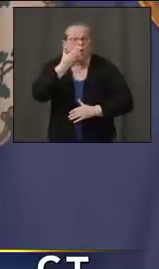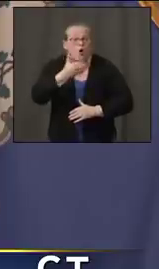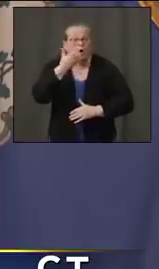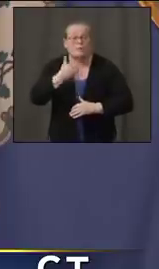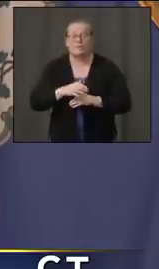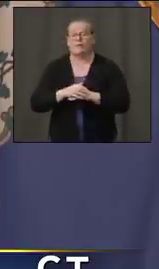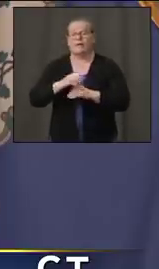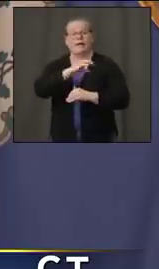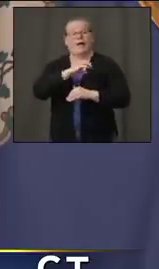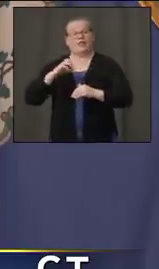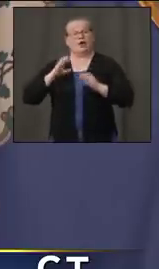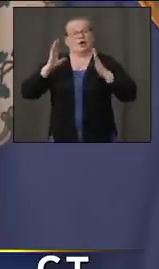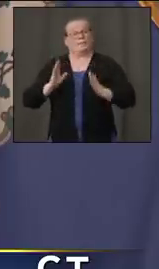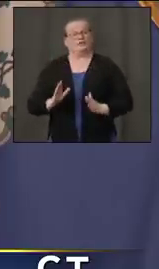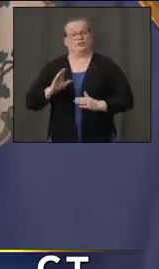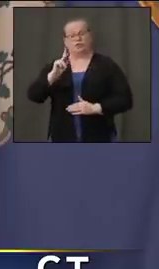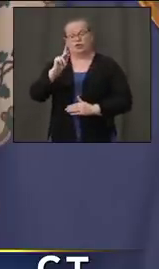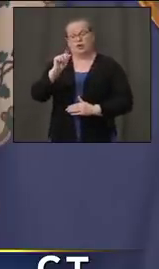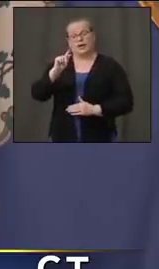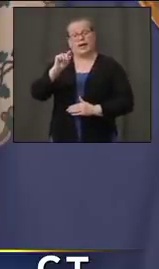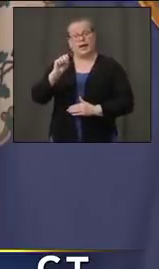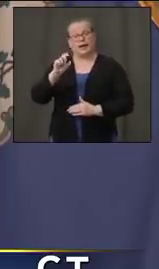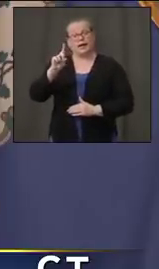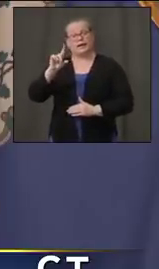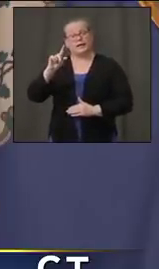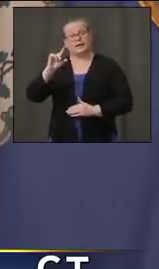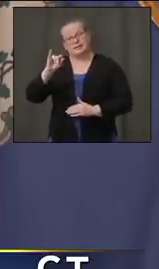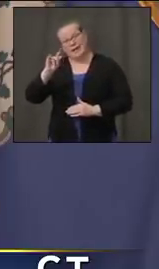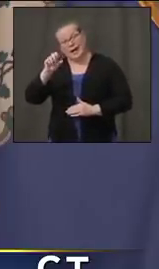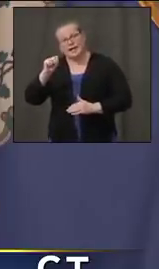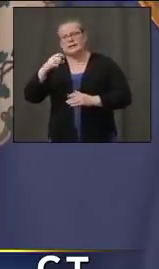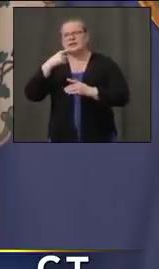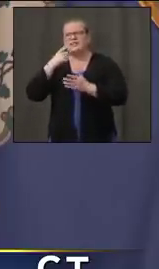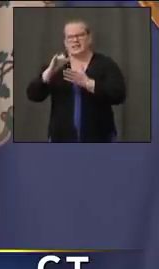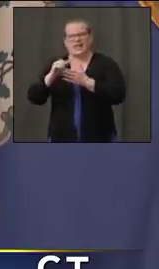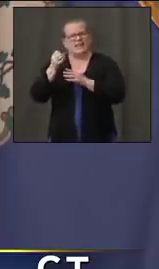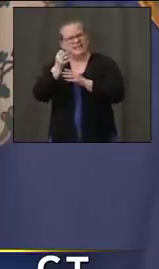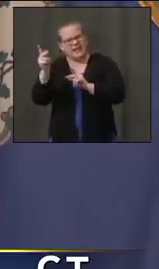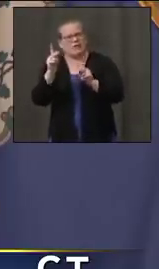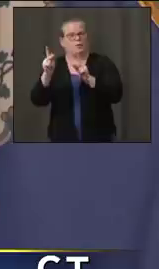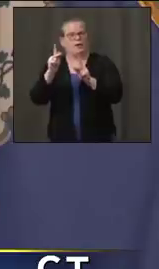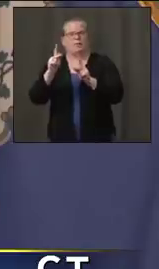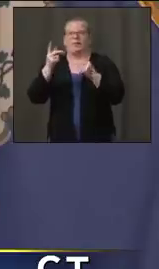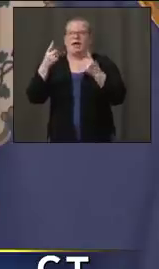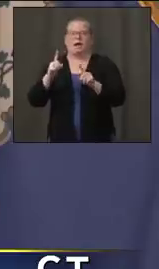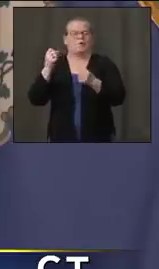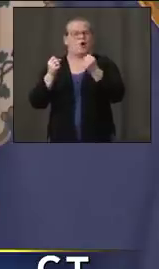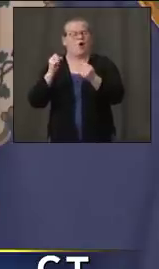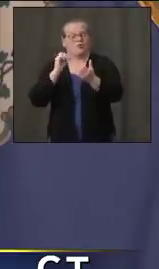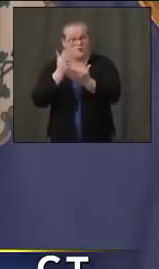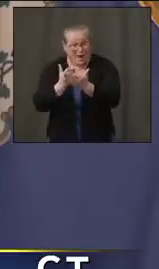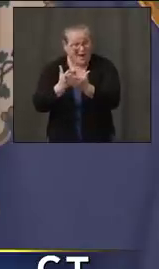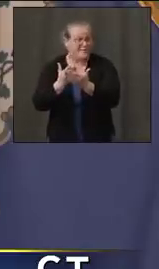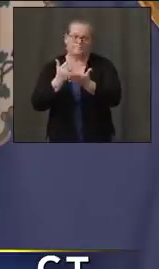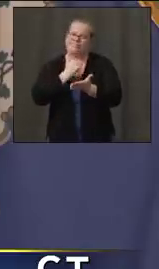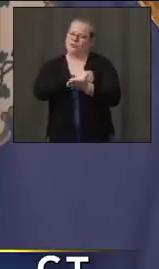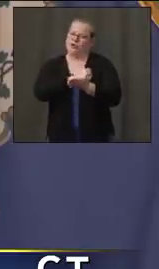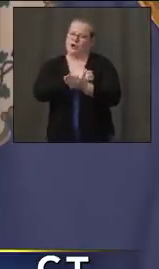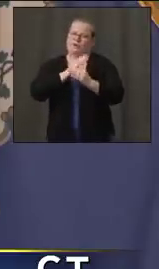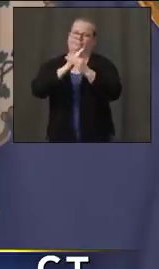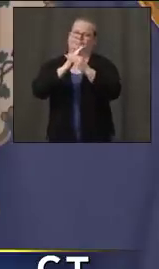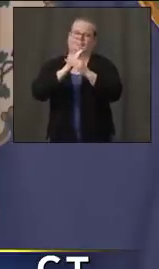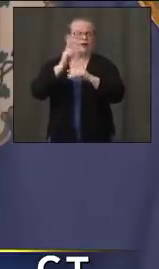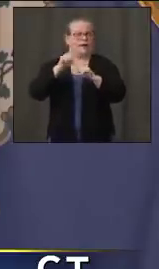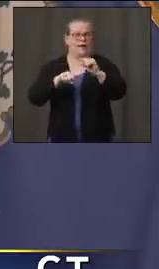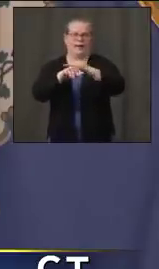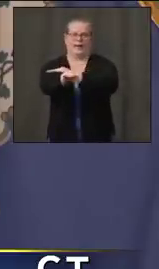our commissioner, pointed out that they had to turn back a fair number of automobiles, and we had to be careful about the